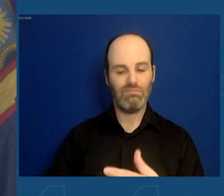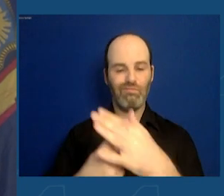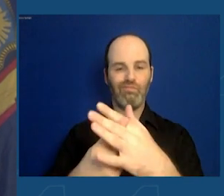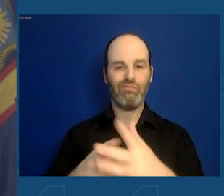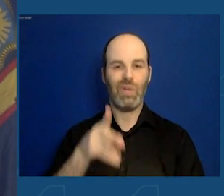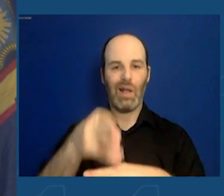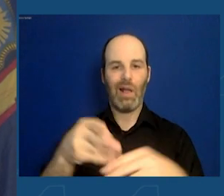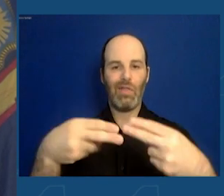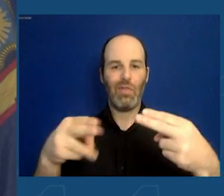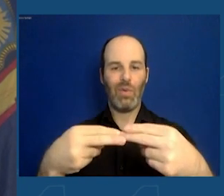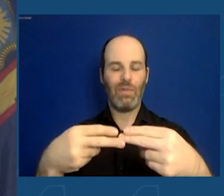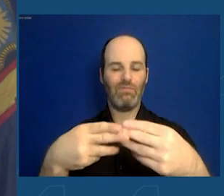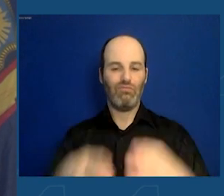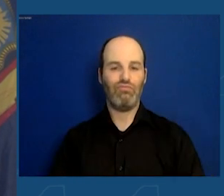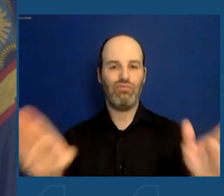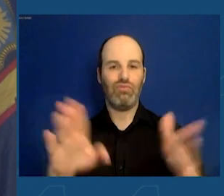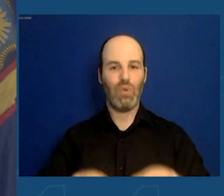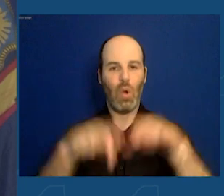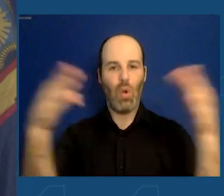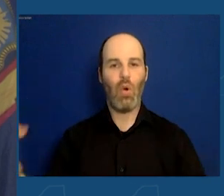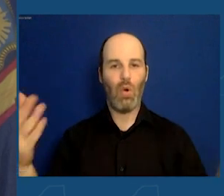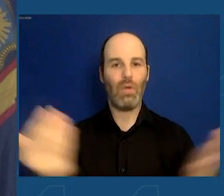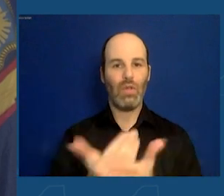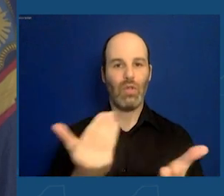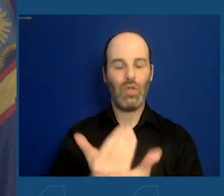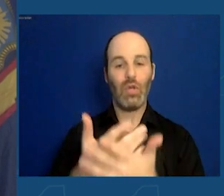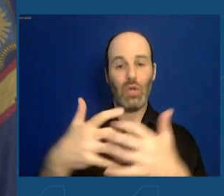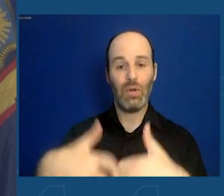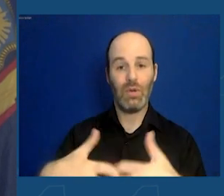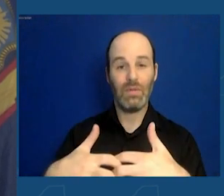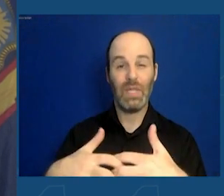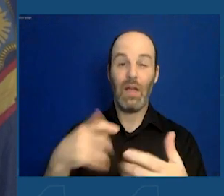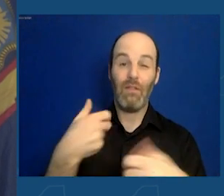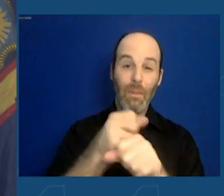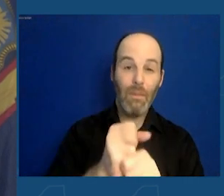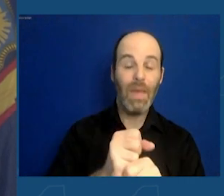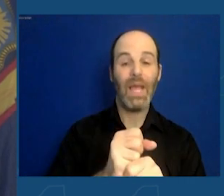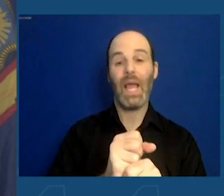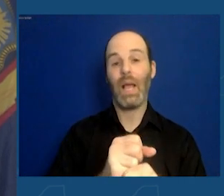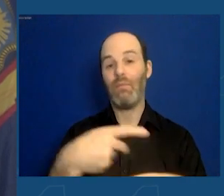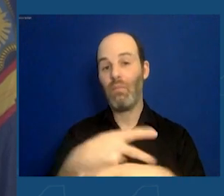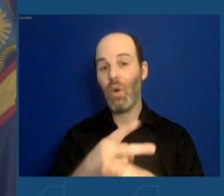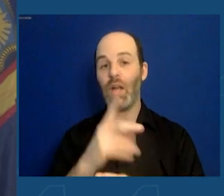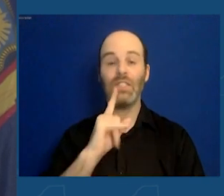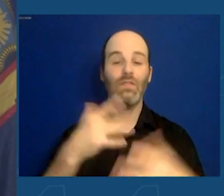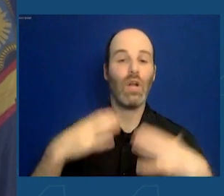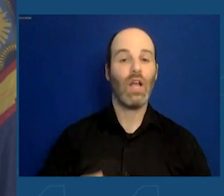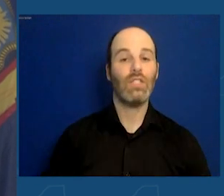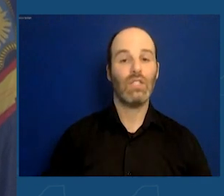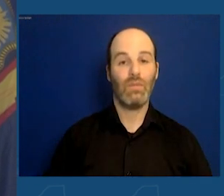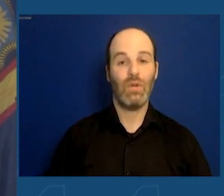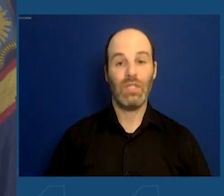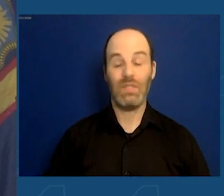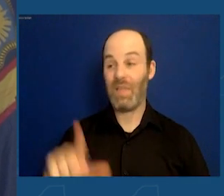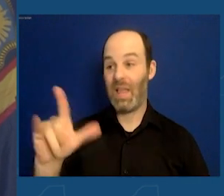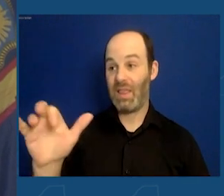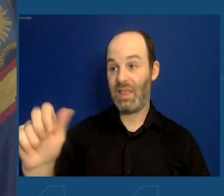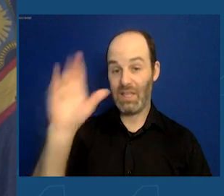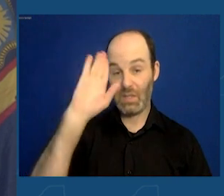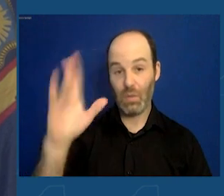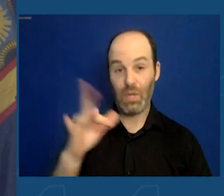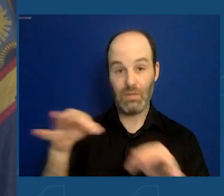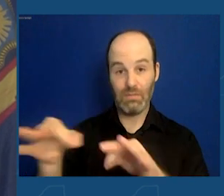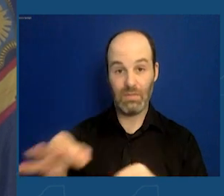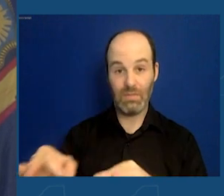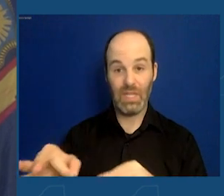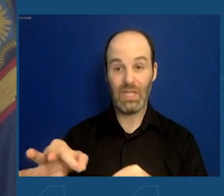fab, which is ramping product, producing product for customers. And as Lisa will tell you, she's bringing